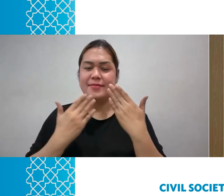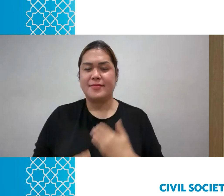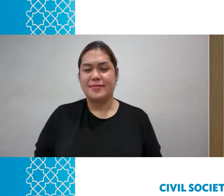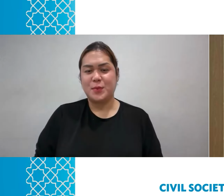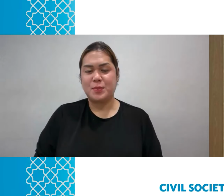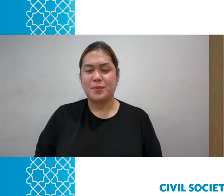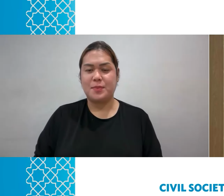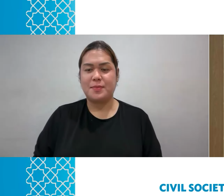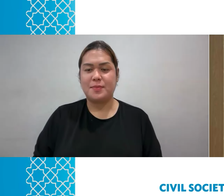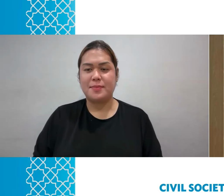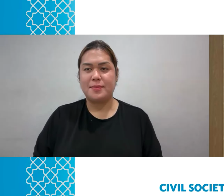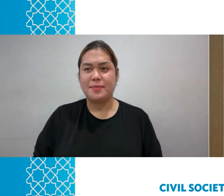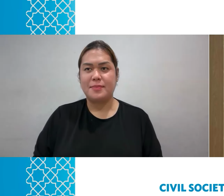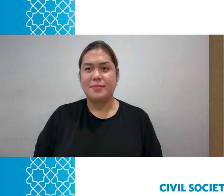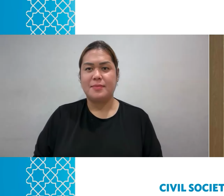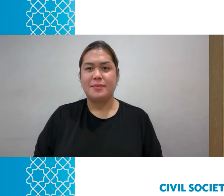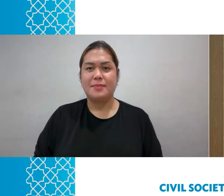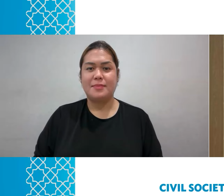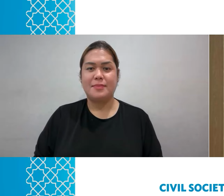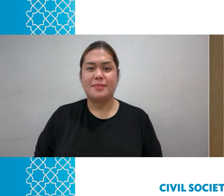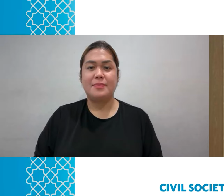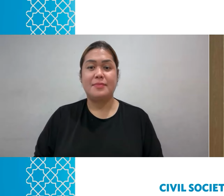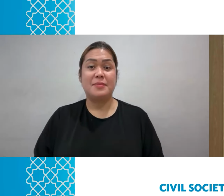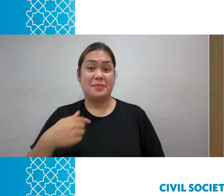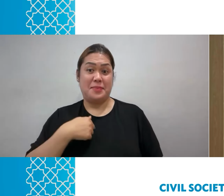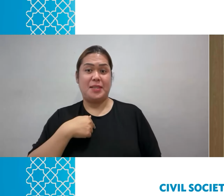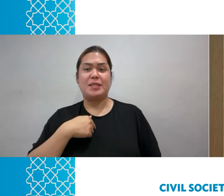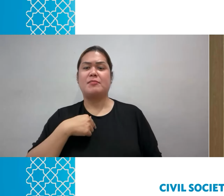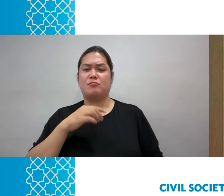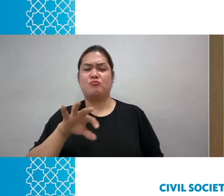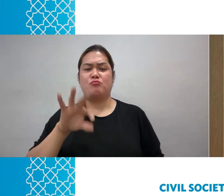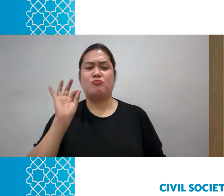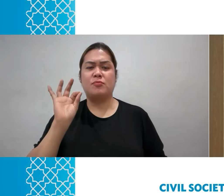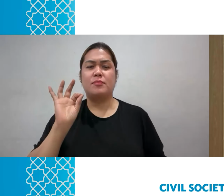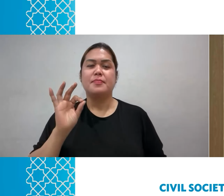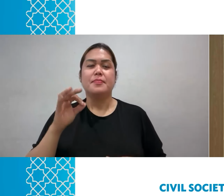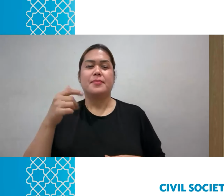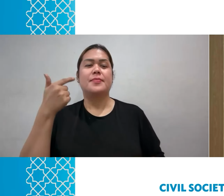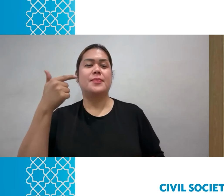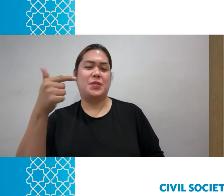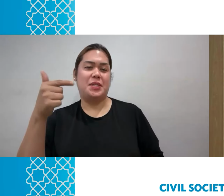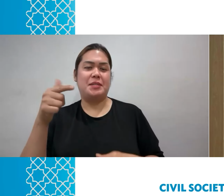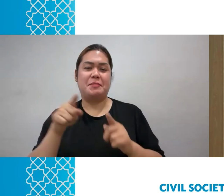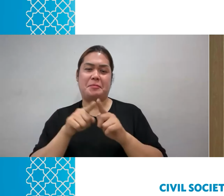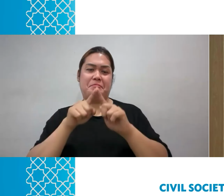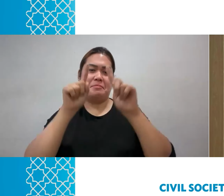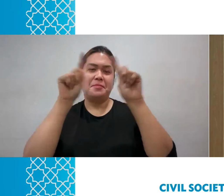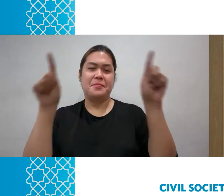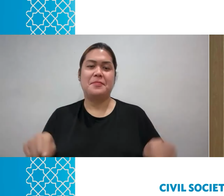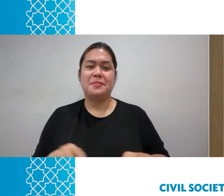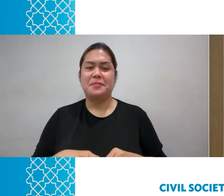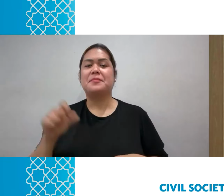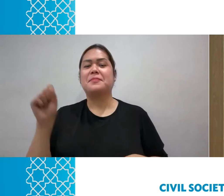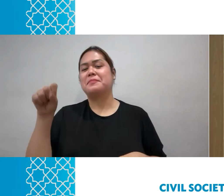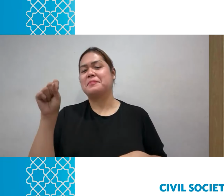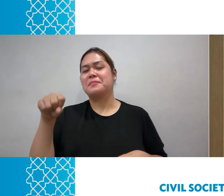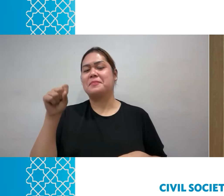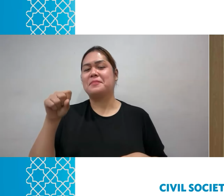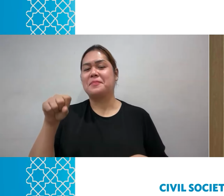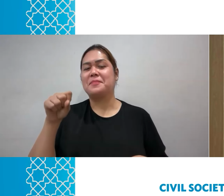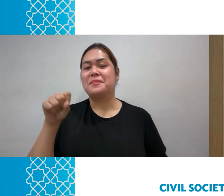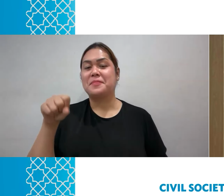So I also choose green for this statement because yes, when we're saying why is only youth, why